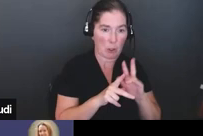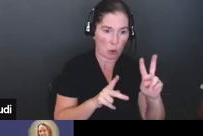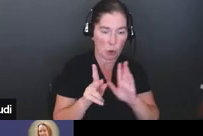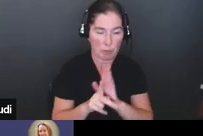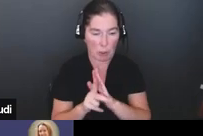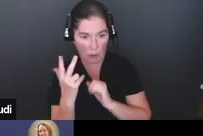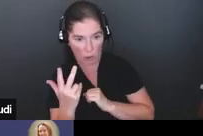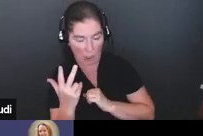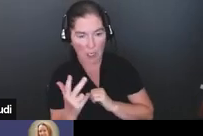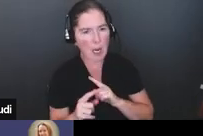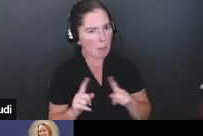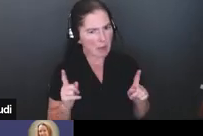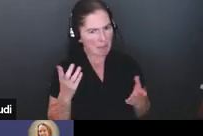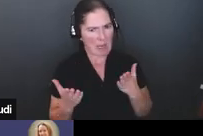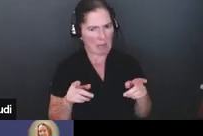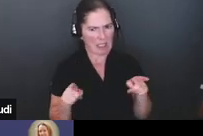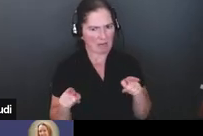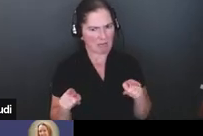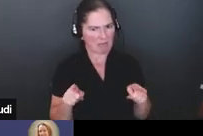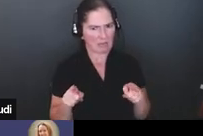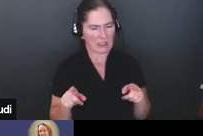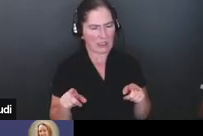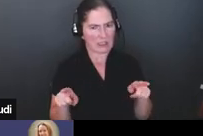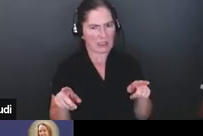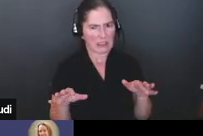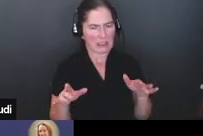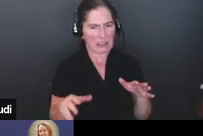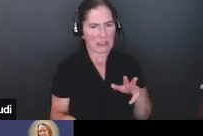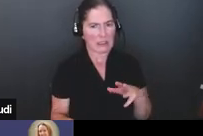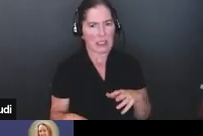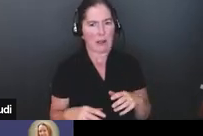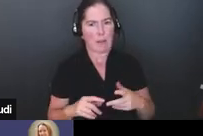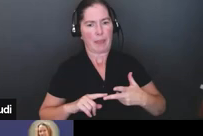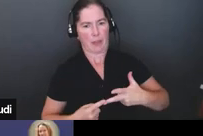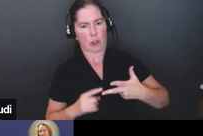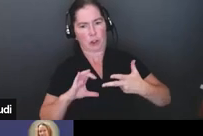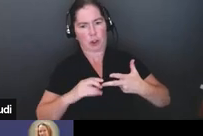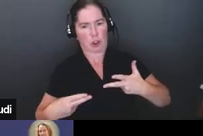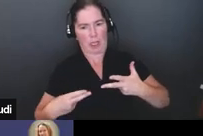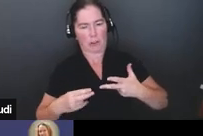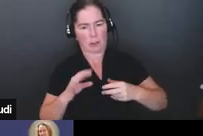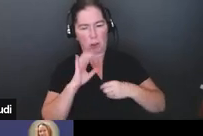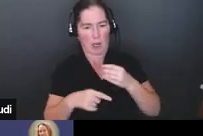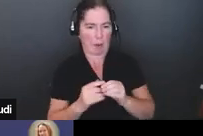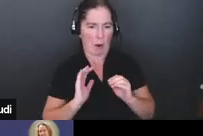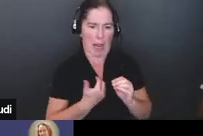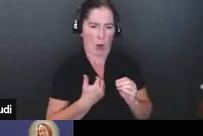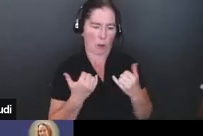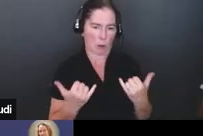thinking I might have that same feed about or the channel about whatever it is that we need to talk about. Maybe